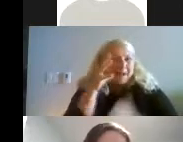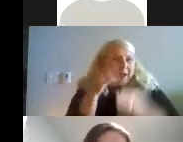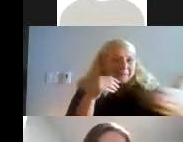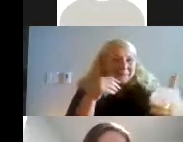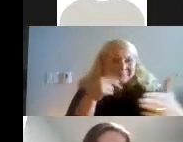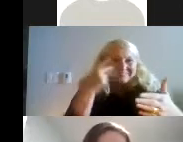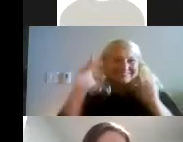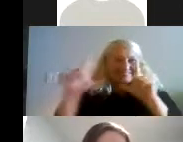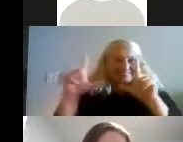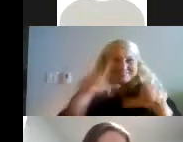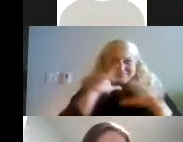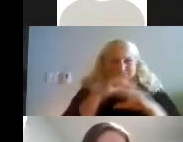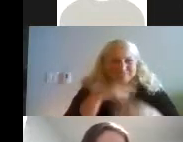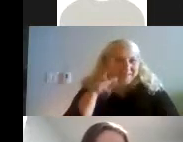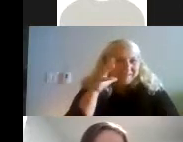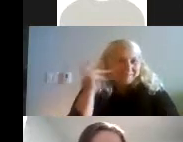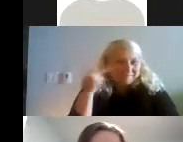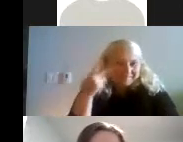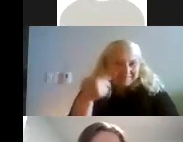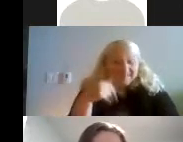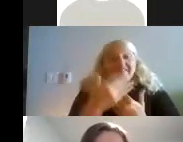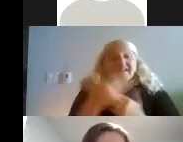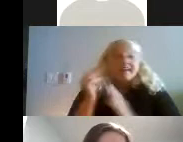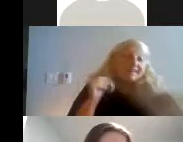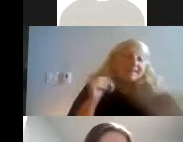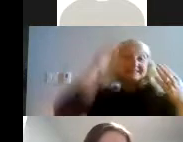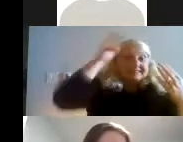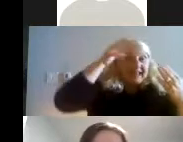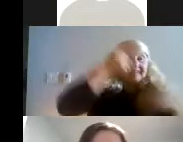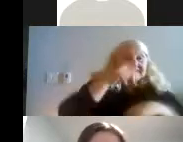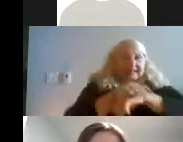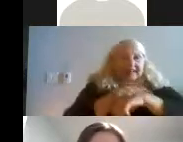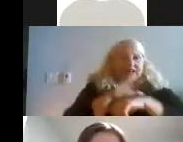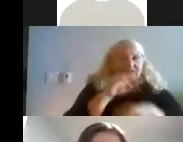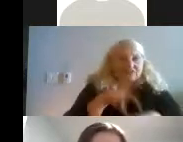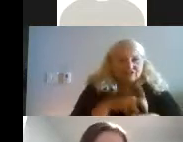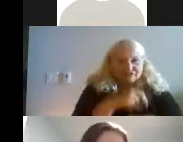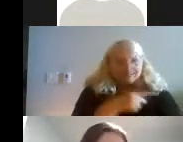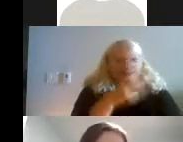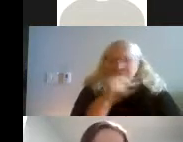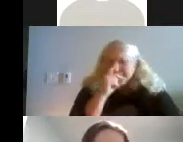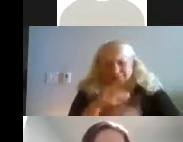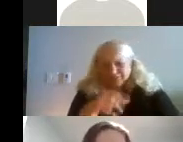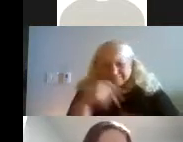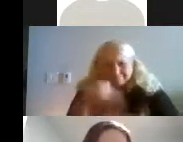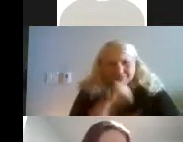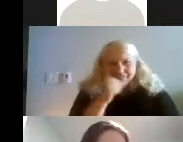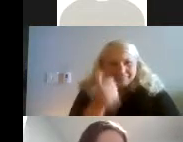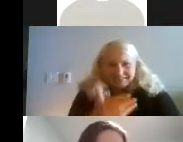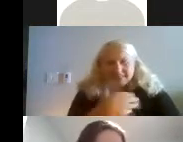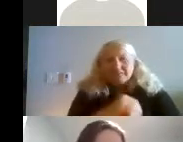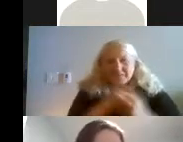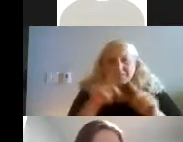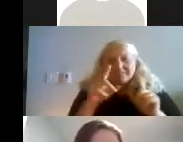And then I am English and Irish on my dad's side. Unfortunately not pictured here, but still there, and